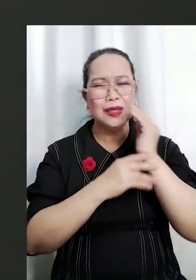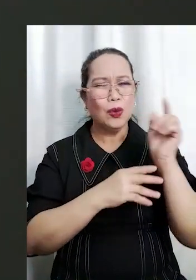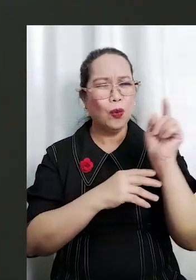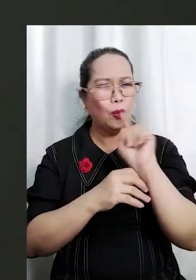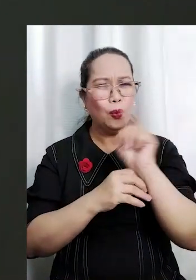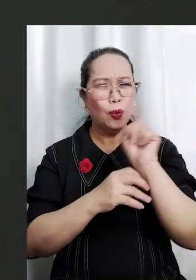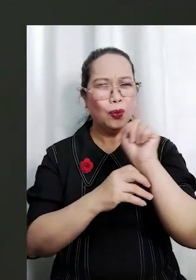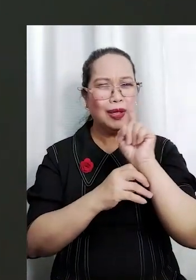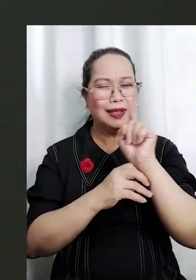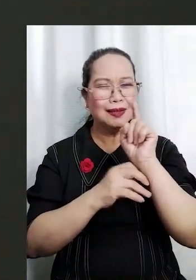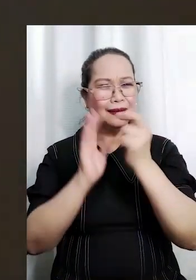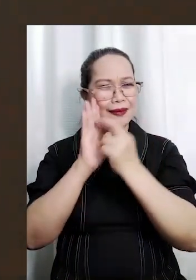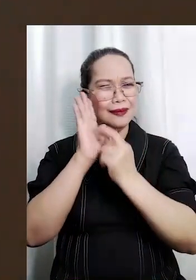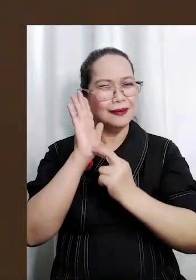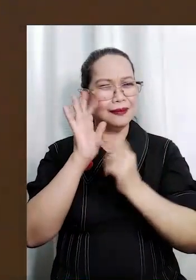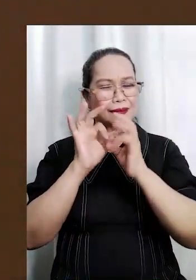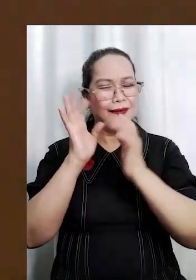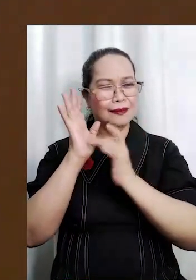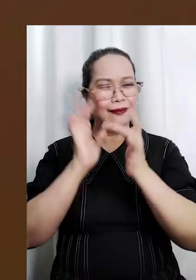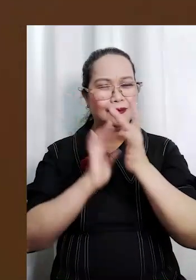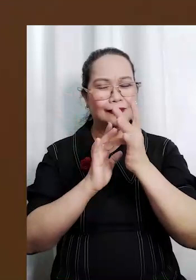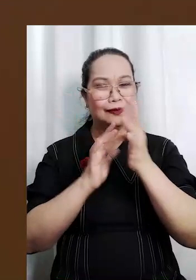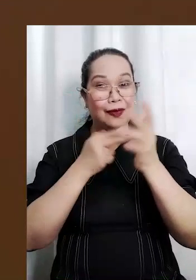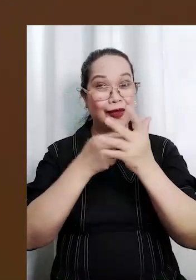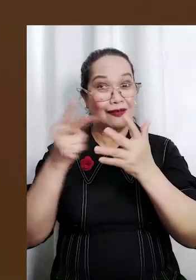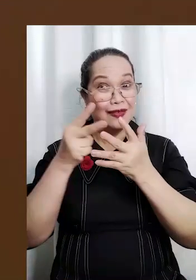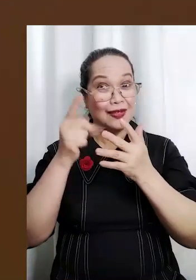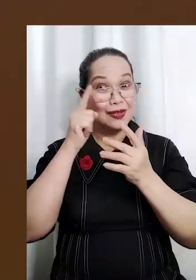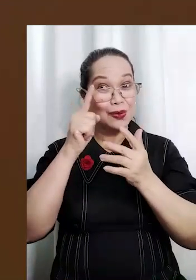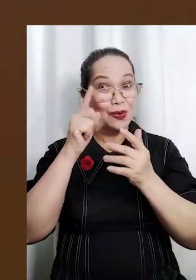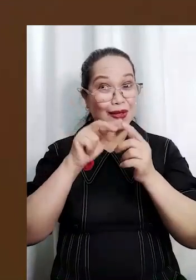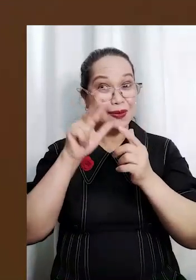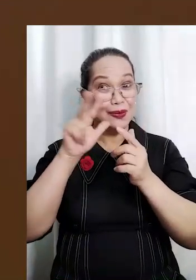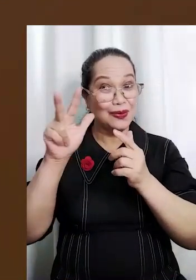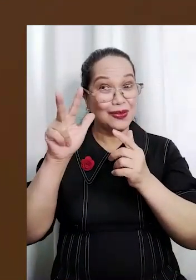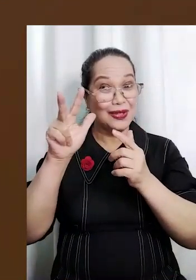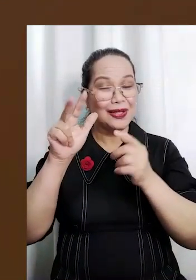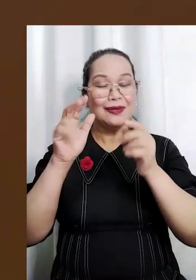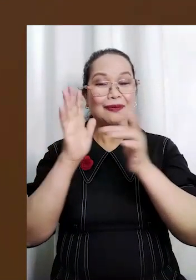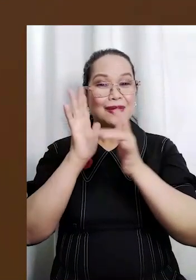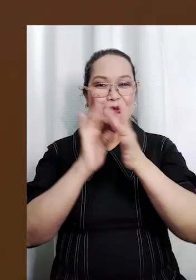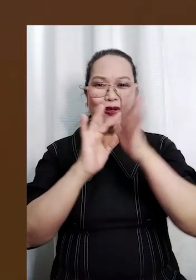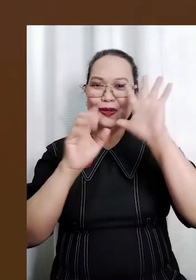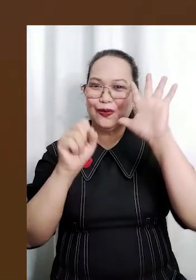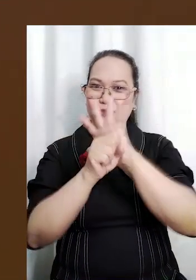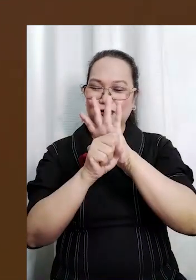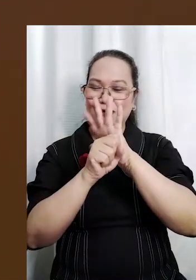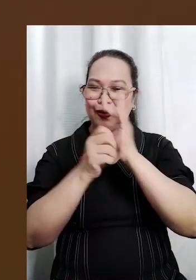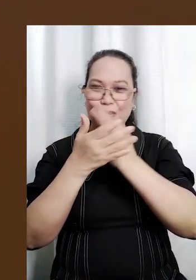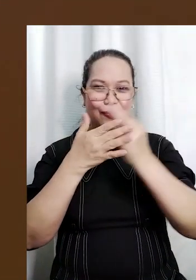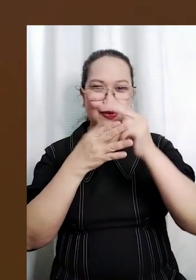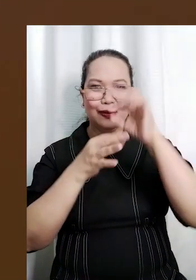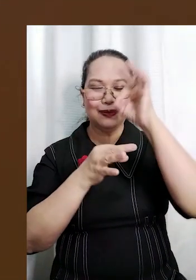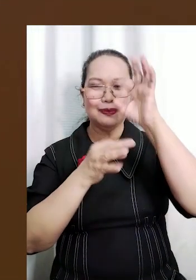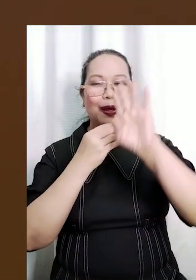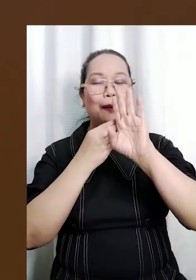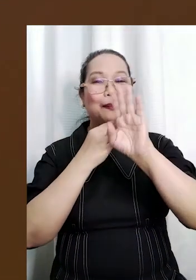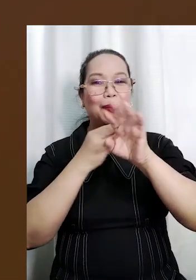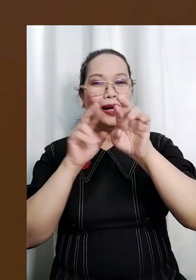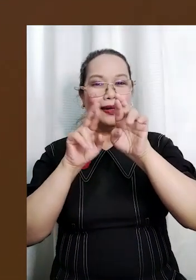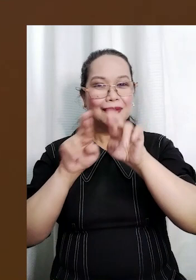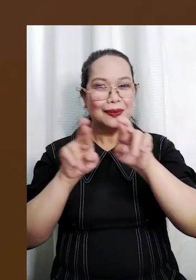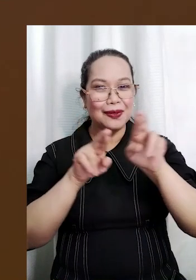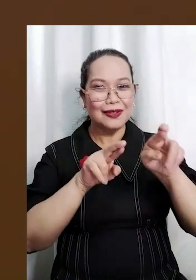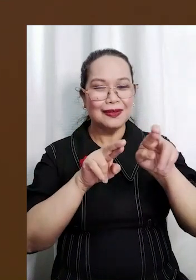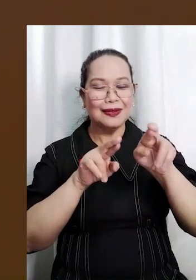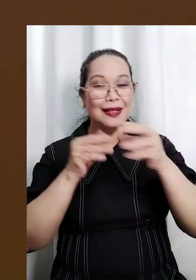engagement. Sabi doon sa verses 1 to 3 ng Luke chapter 4, "And Jesus, full of the Holy Spirit, returned from the Jordan and